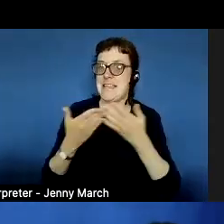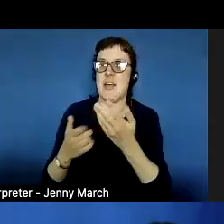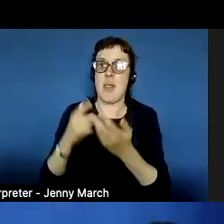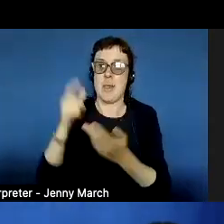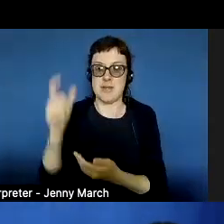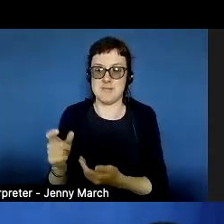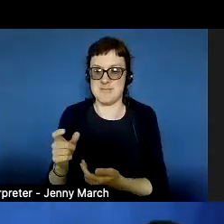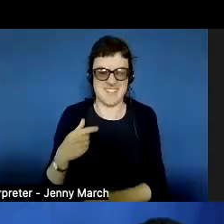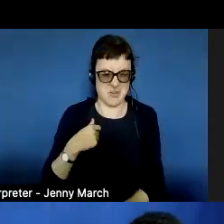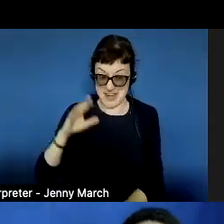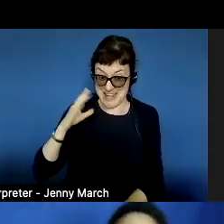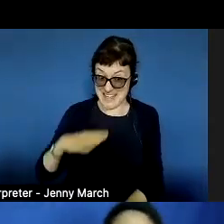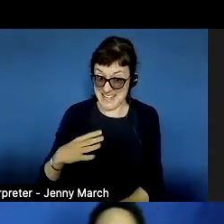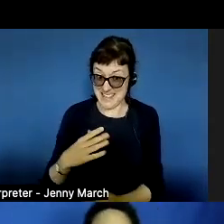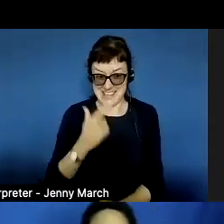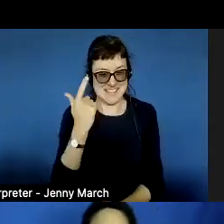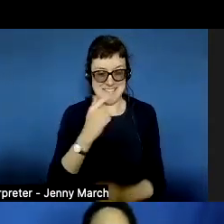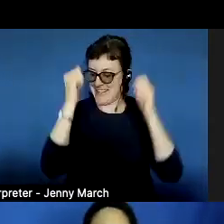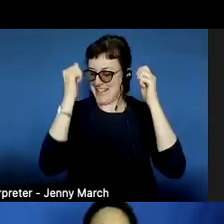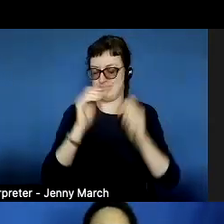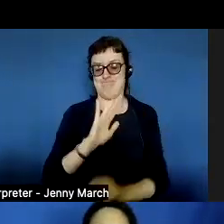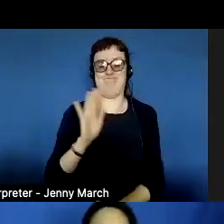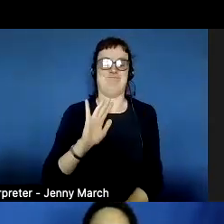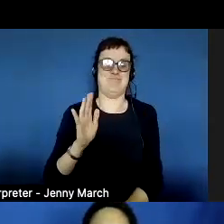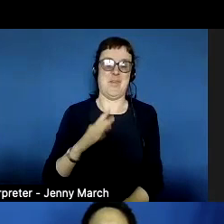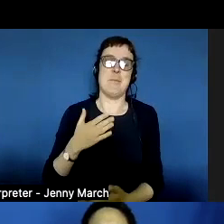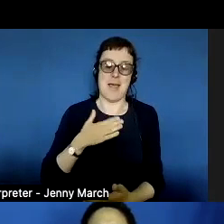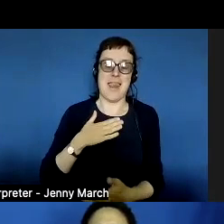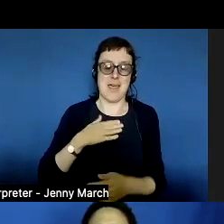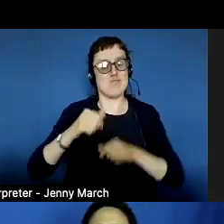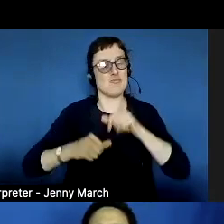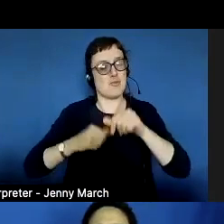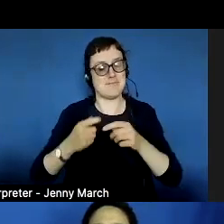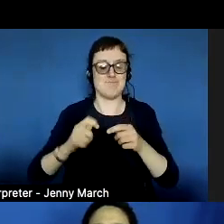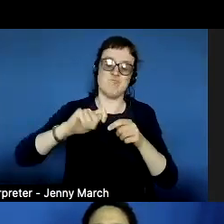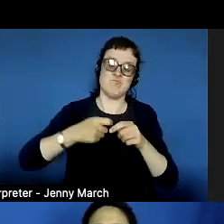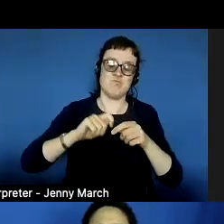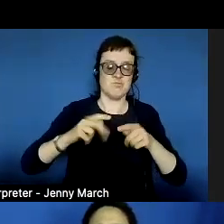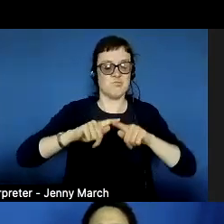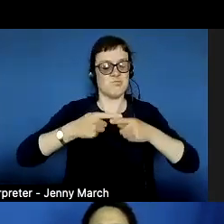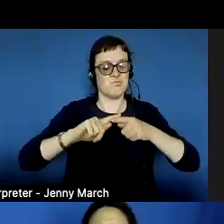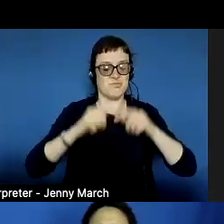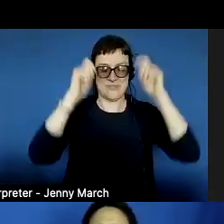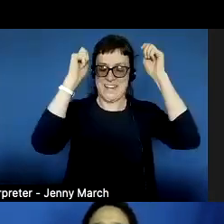don't actually need 17 hats, but the process of knitting hats is so soothing that I keep doing